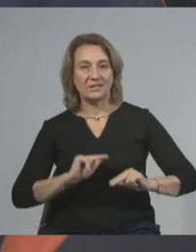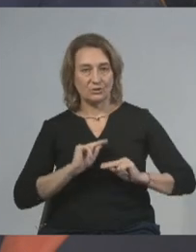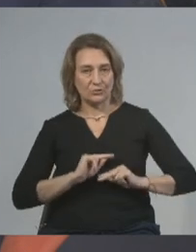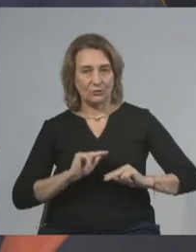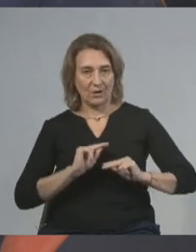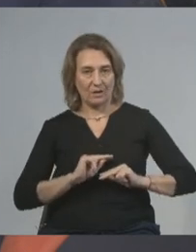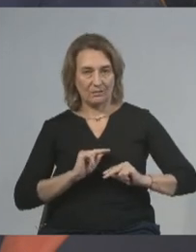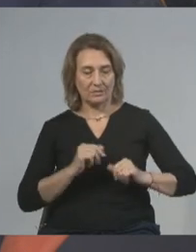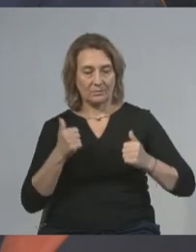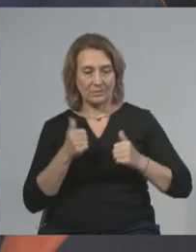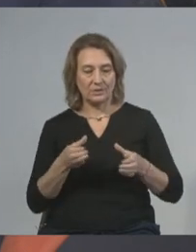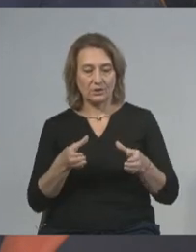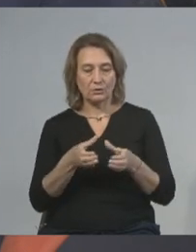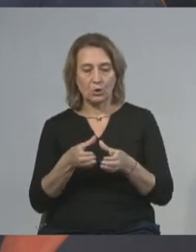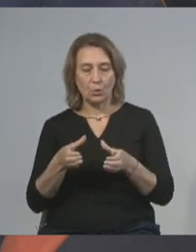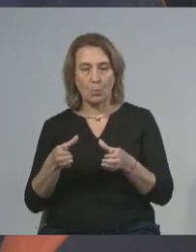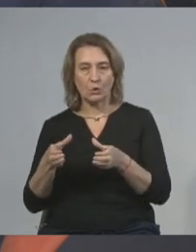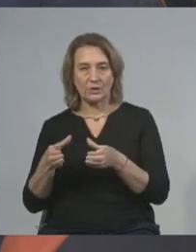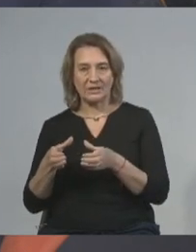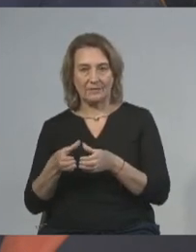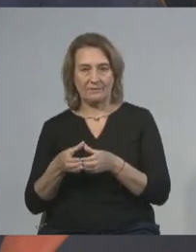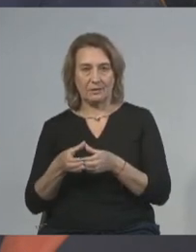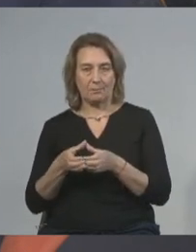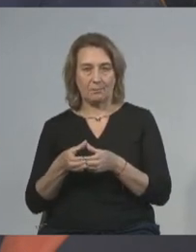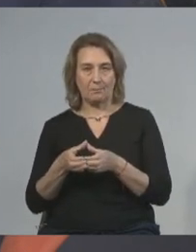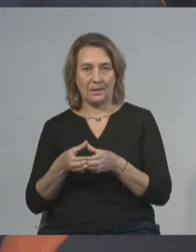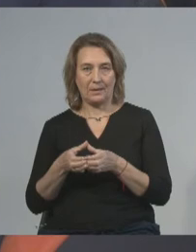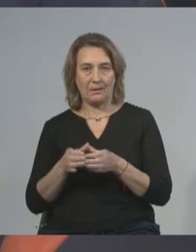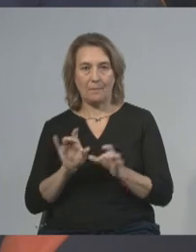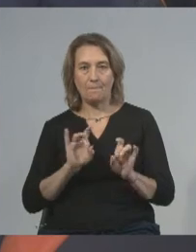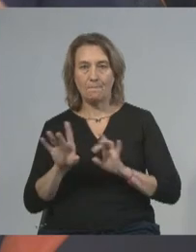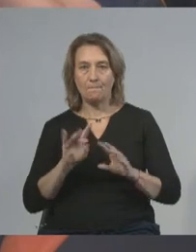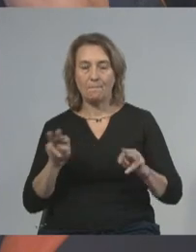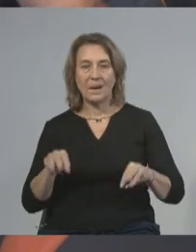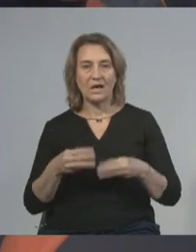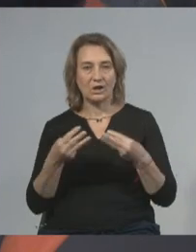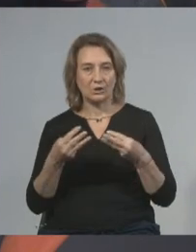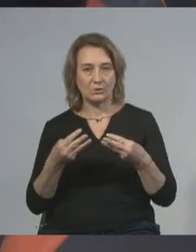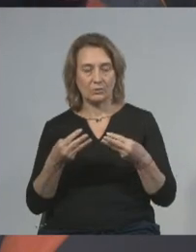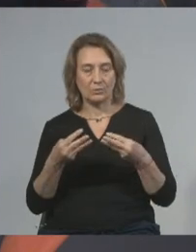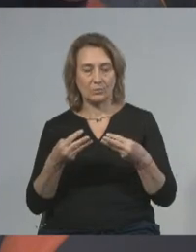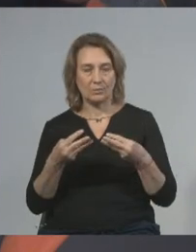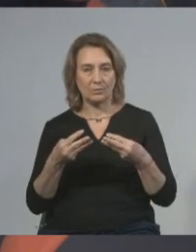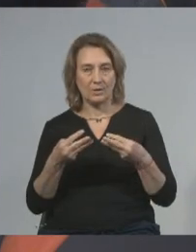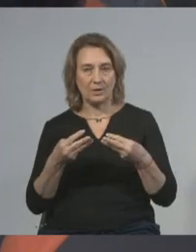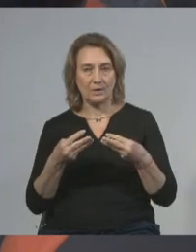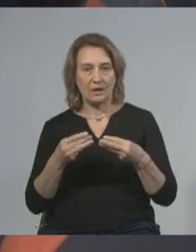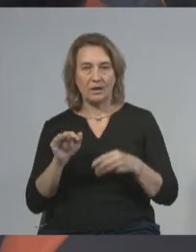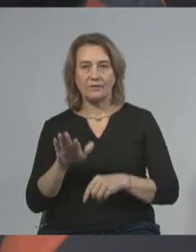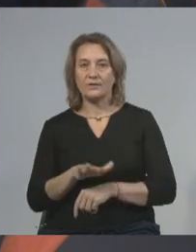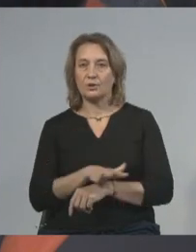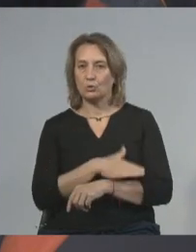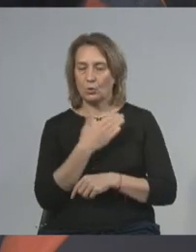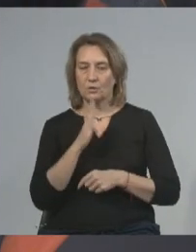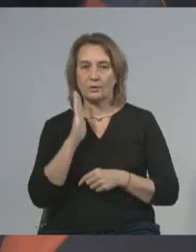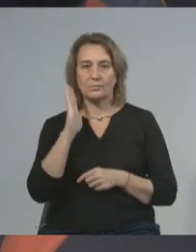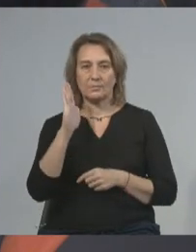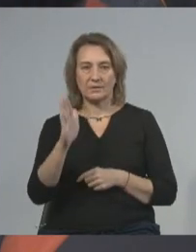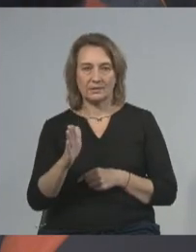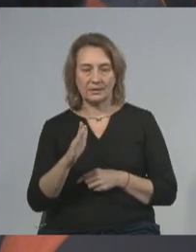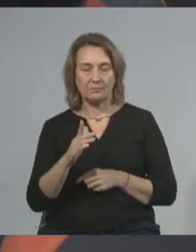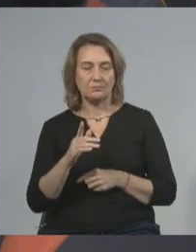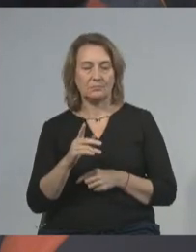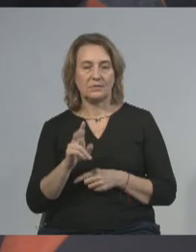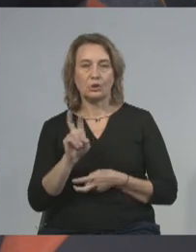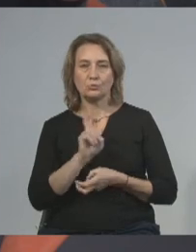work with brands with corporate media in this direction but in the long term